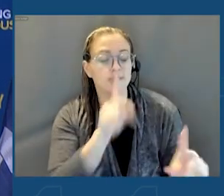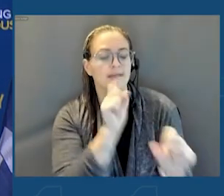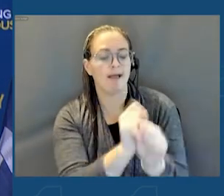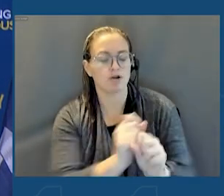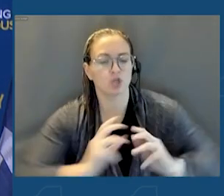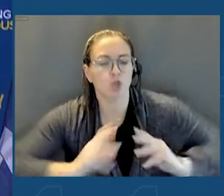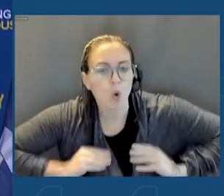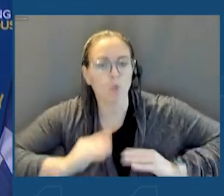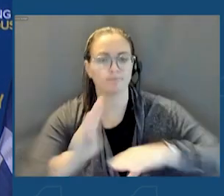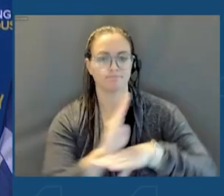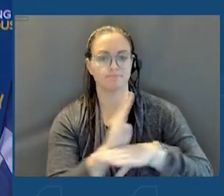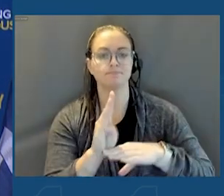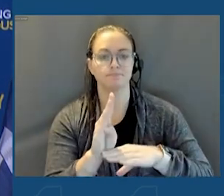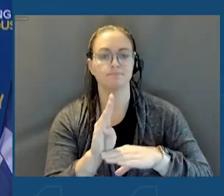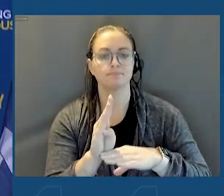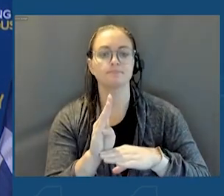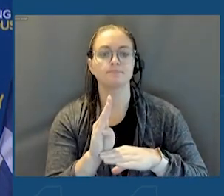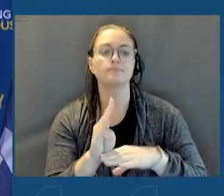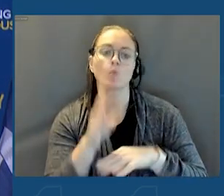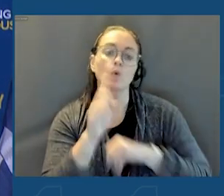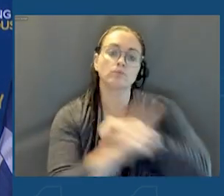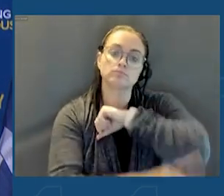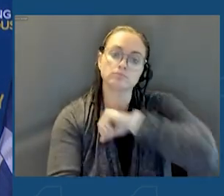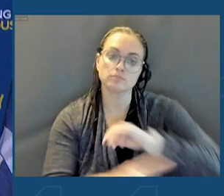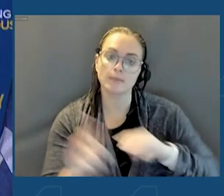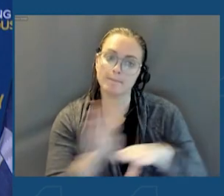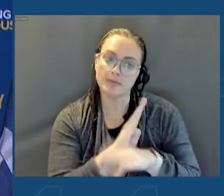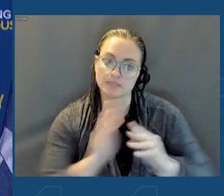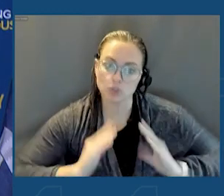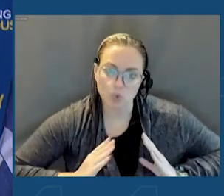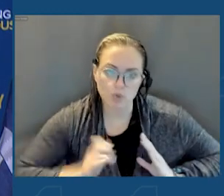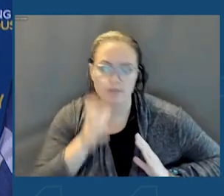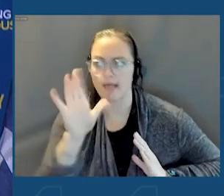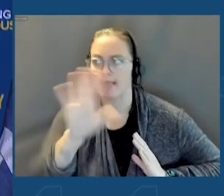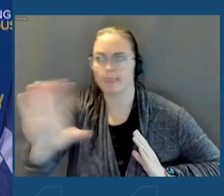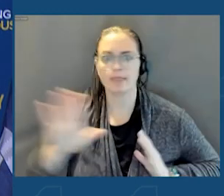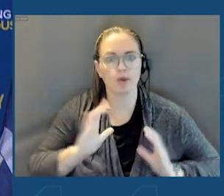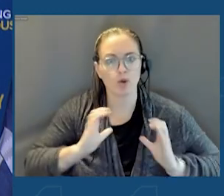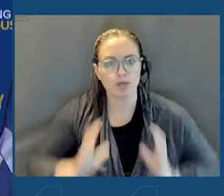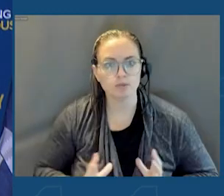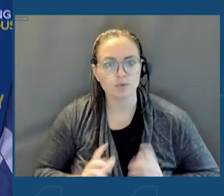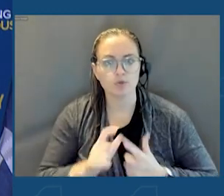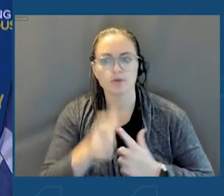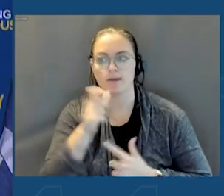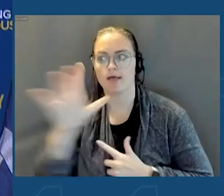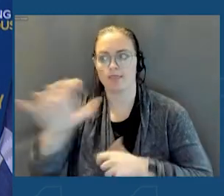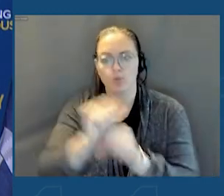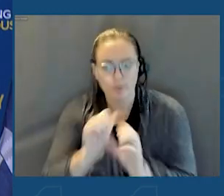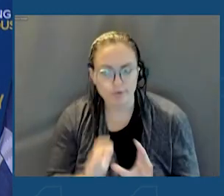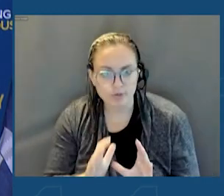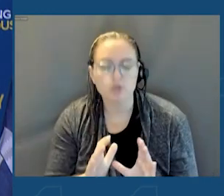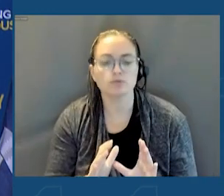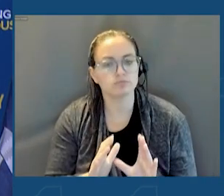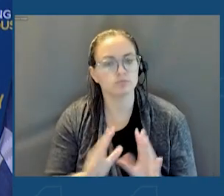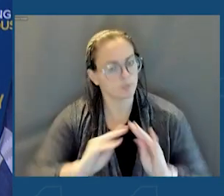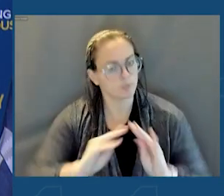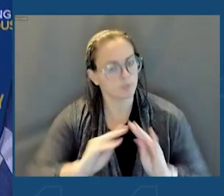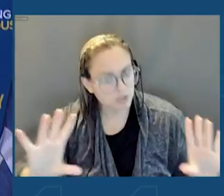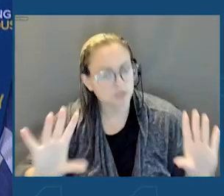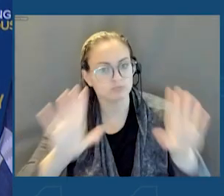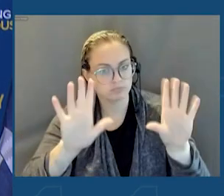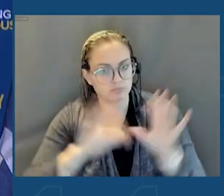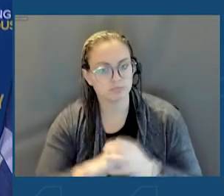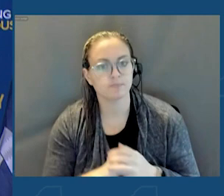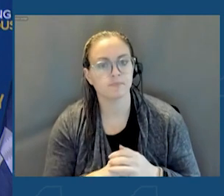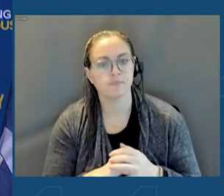So we're going to be penalizing the business owners, not their customers, and not their employees. I want to be very clear on that as well. So